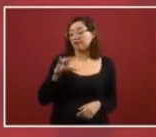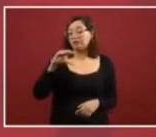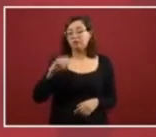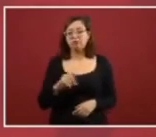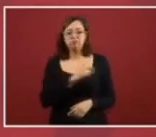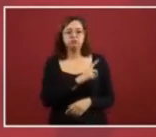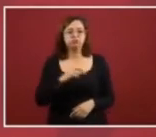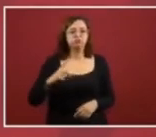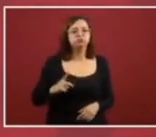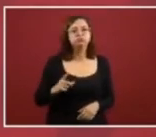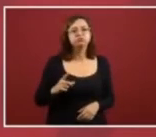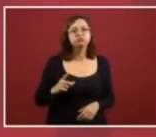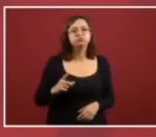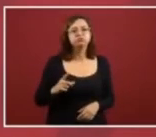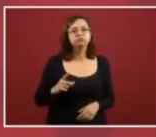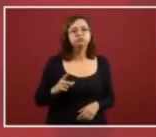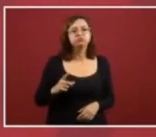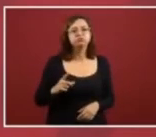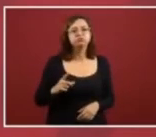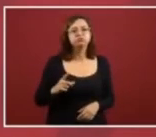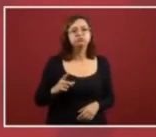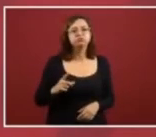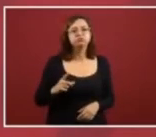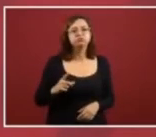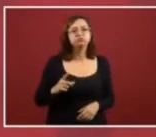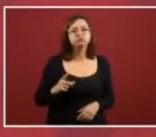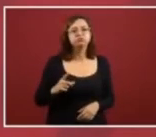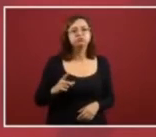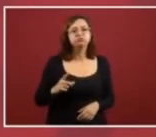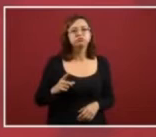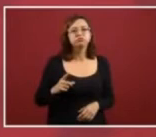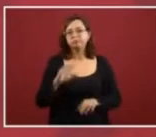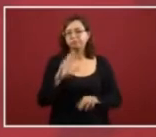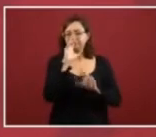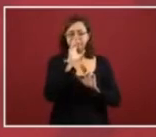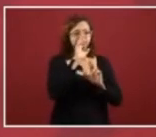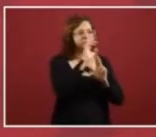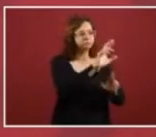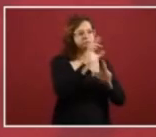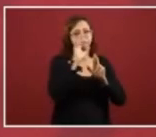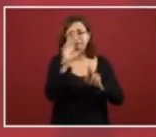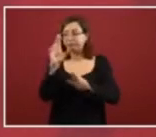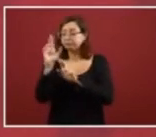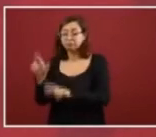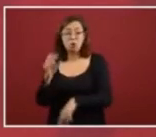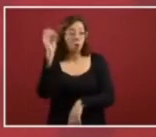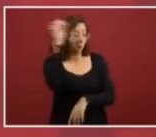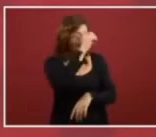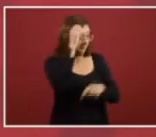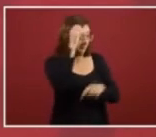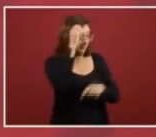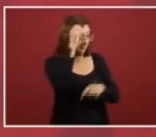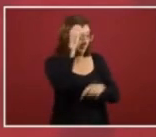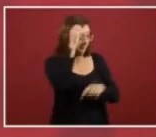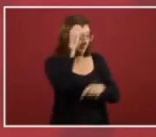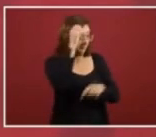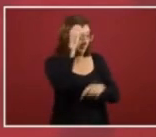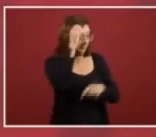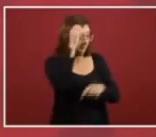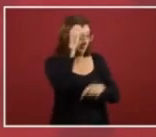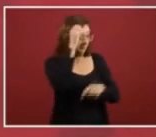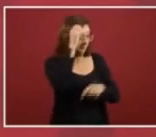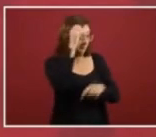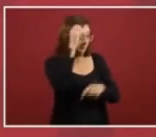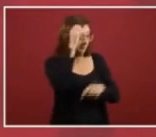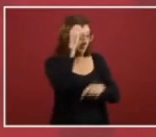garantizar el derecho a disentir. Has to guarantee the right to dissension. Las libertades plenas.